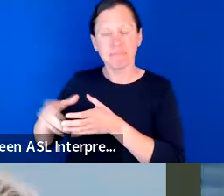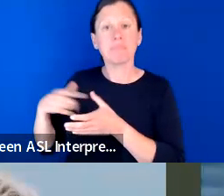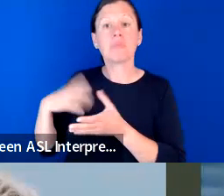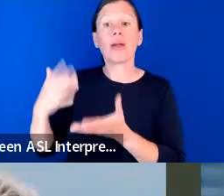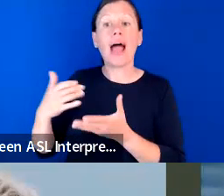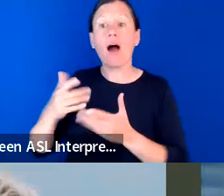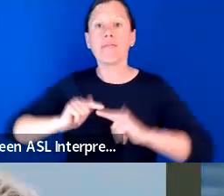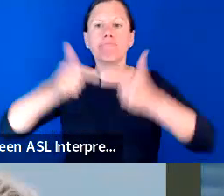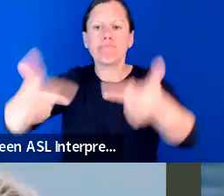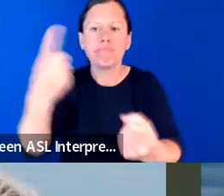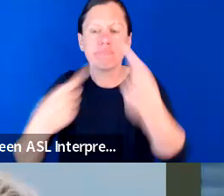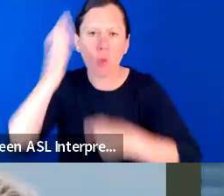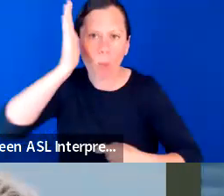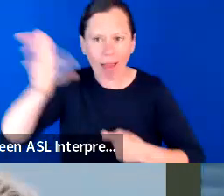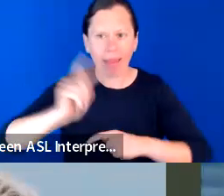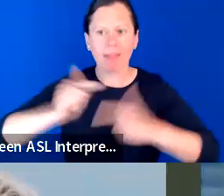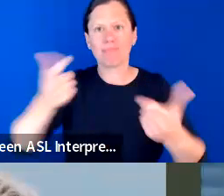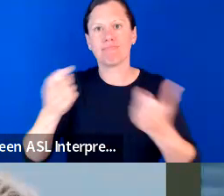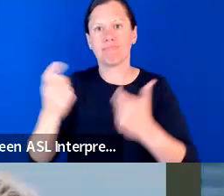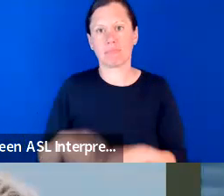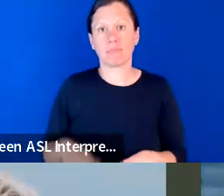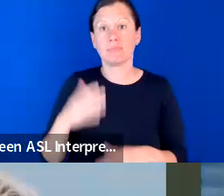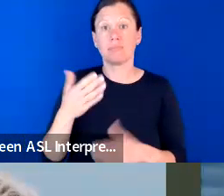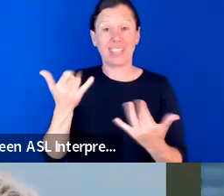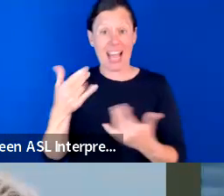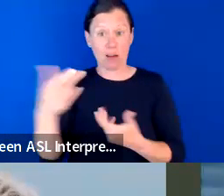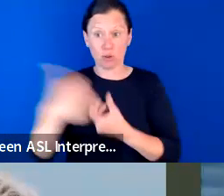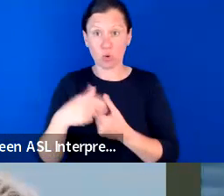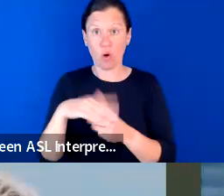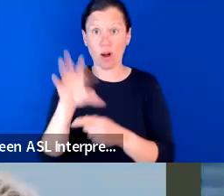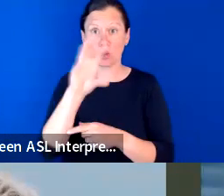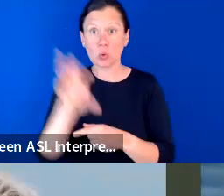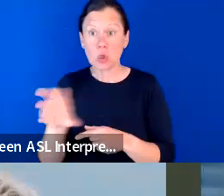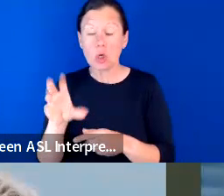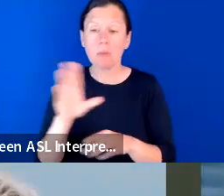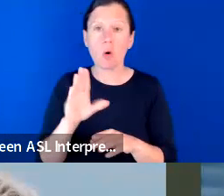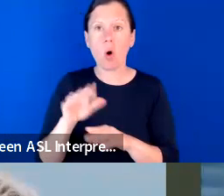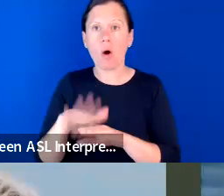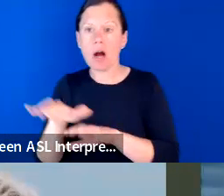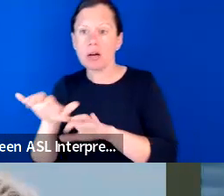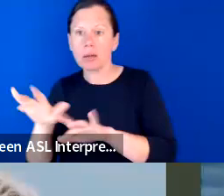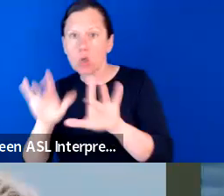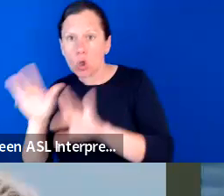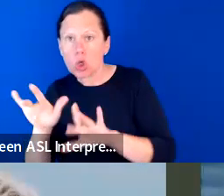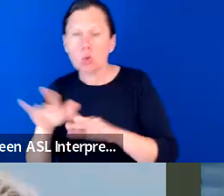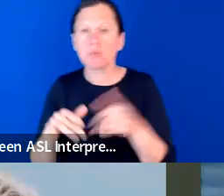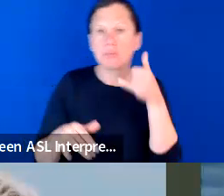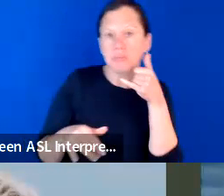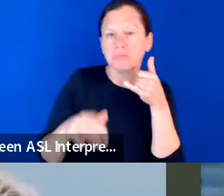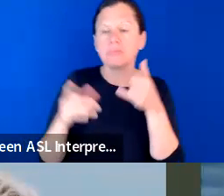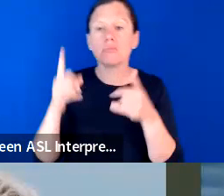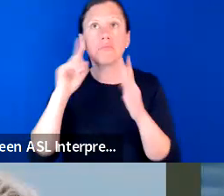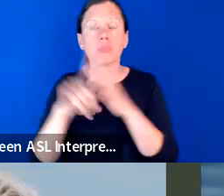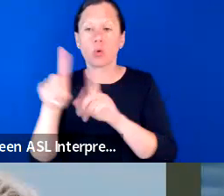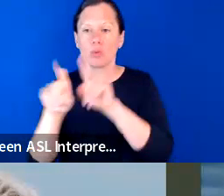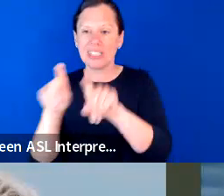on using the Zoom app on your phone could submit your question through the Q&A function at any point in the presentation. If you join